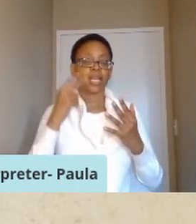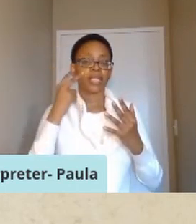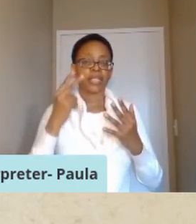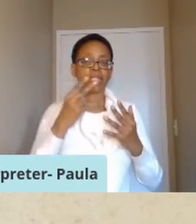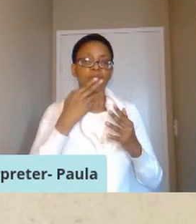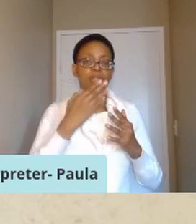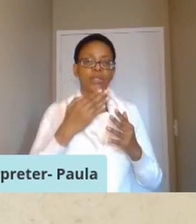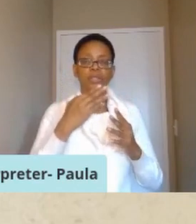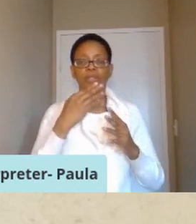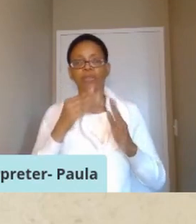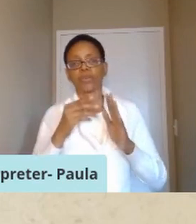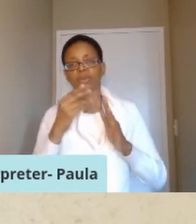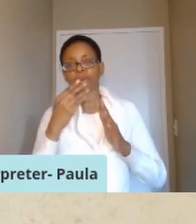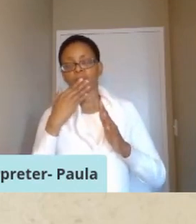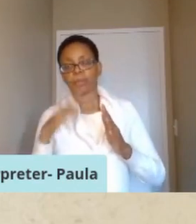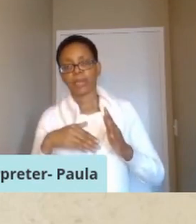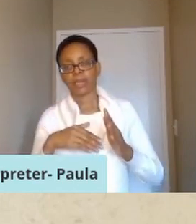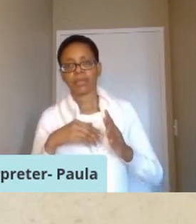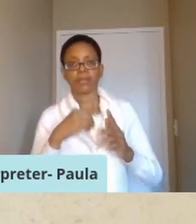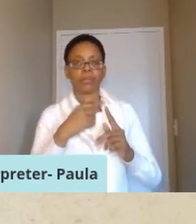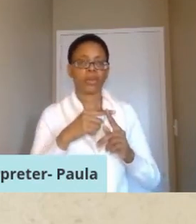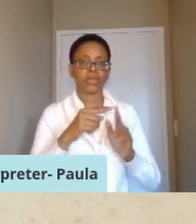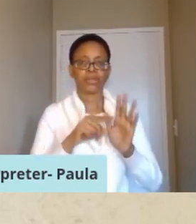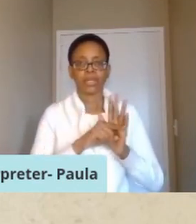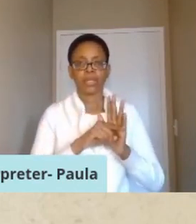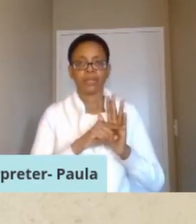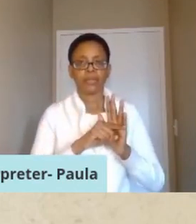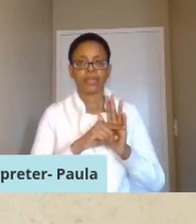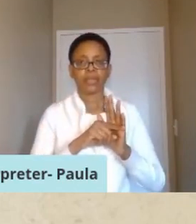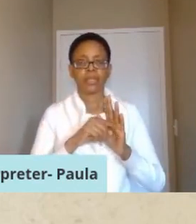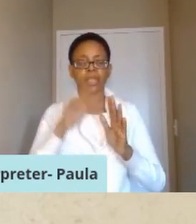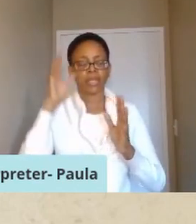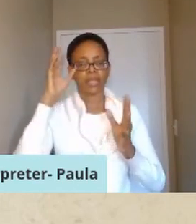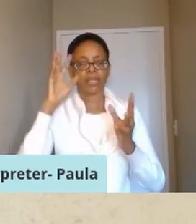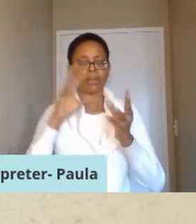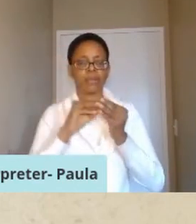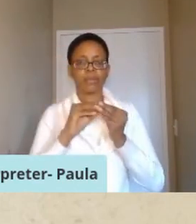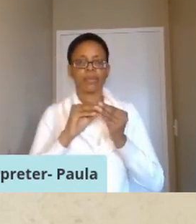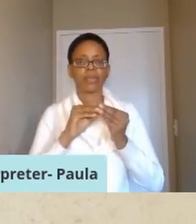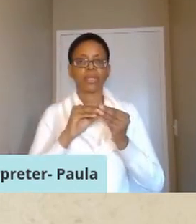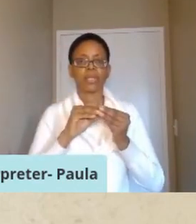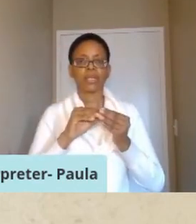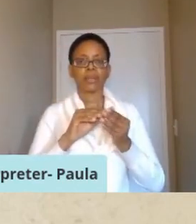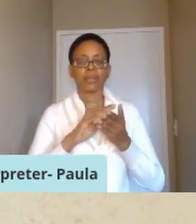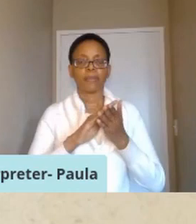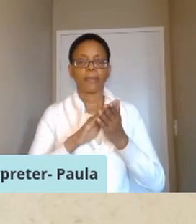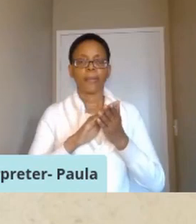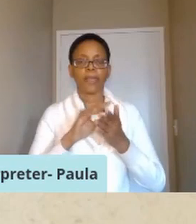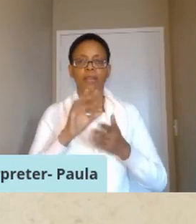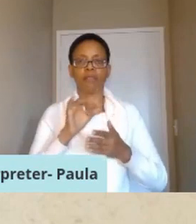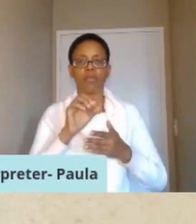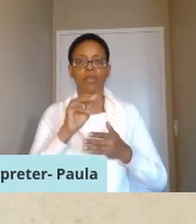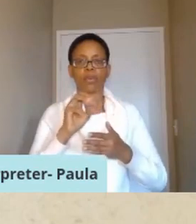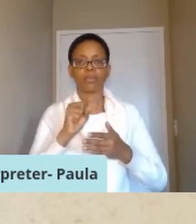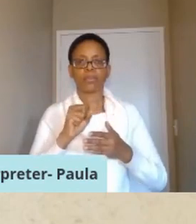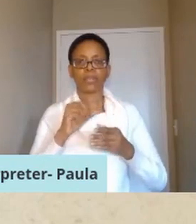positive or negative, and then forms them in the memory. So according to Ibn